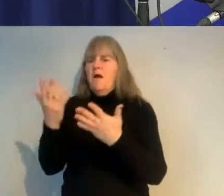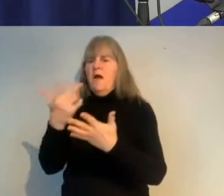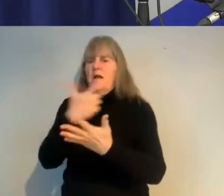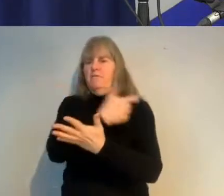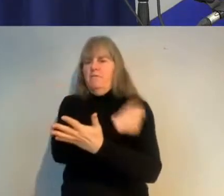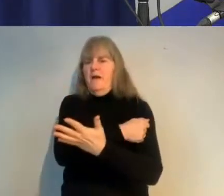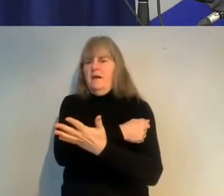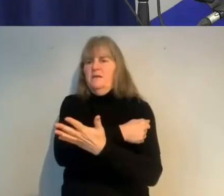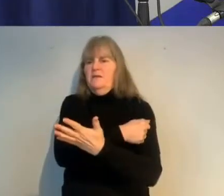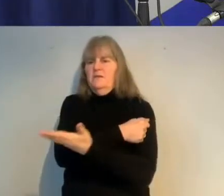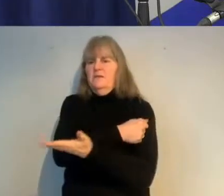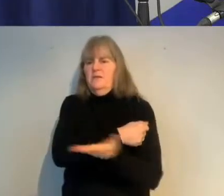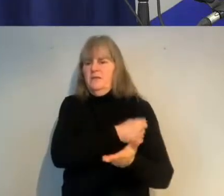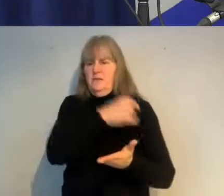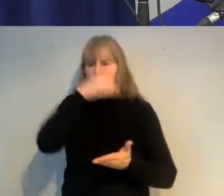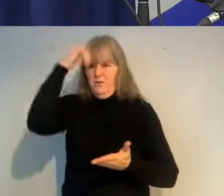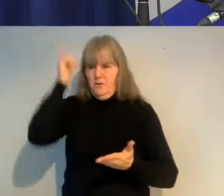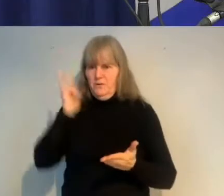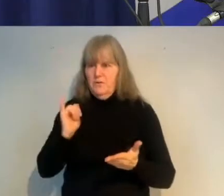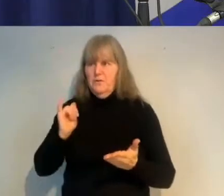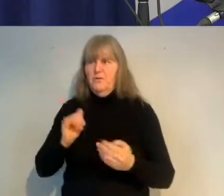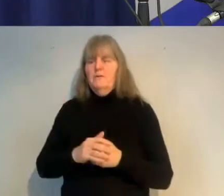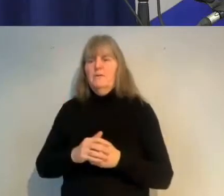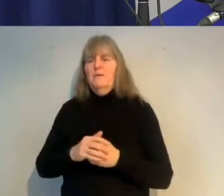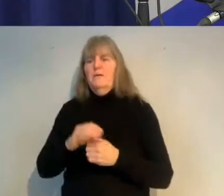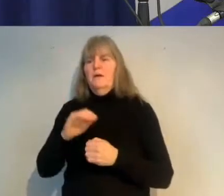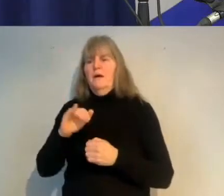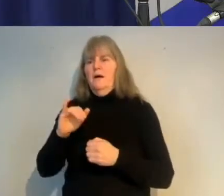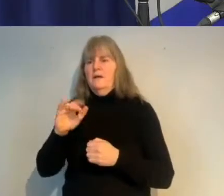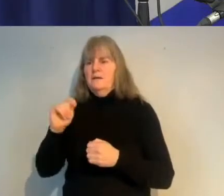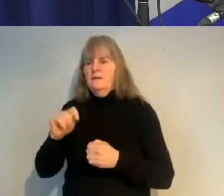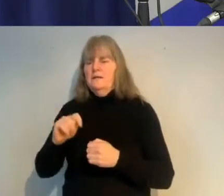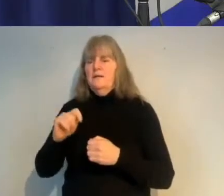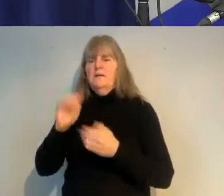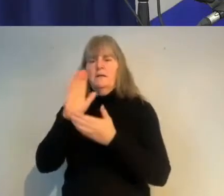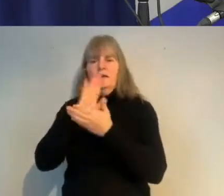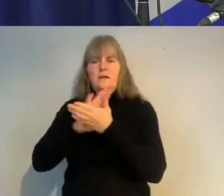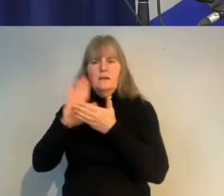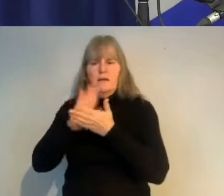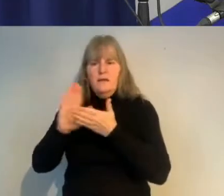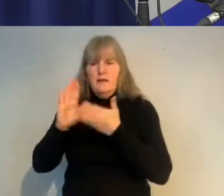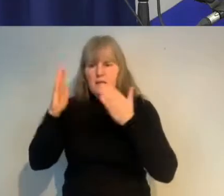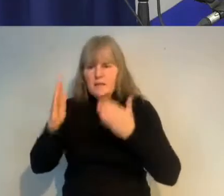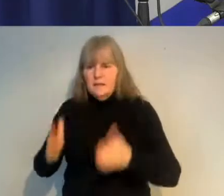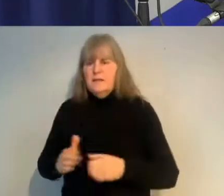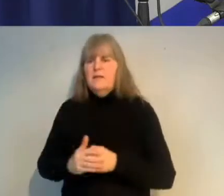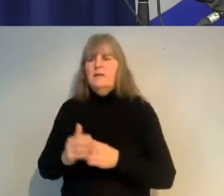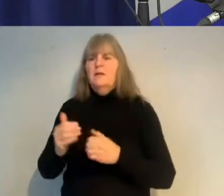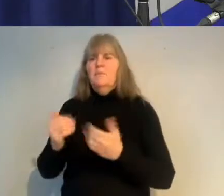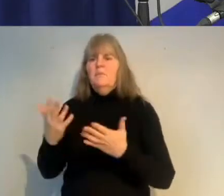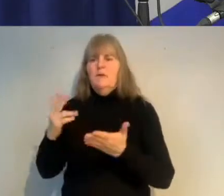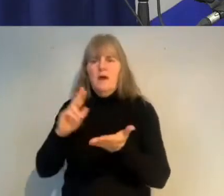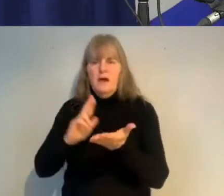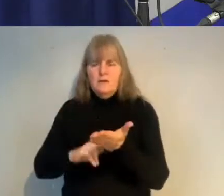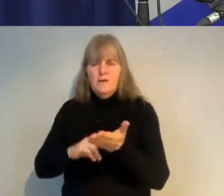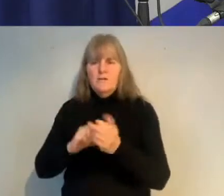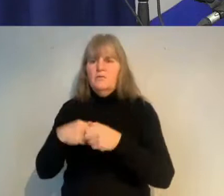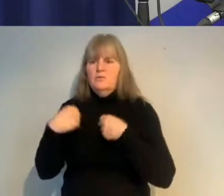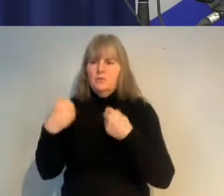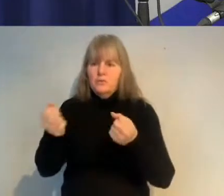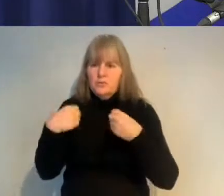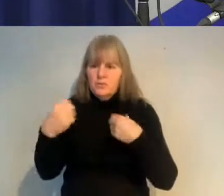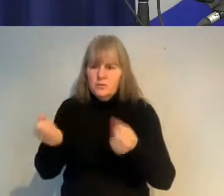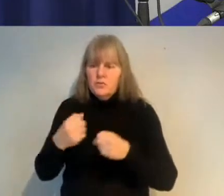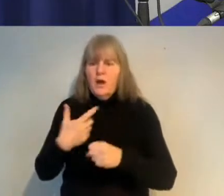healthcare professionals, the IT support, the people who clean the vaccine centers, the people who drive people to get vaccines, the people who have those